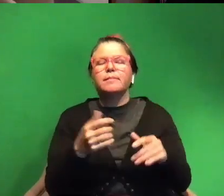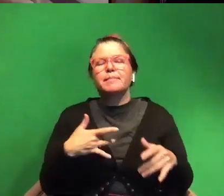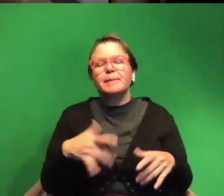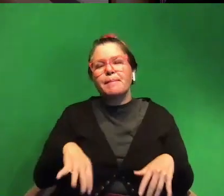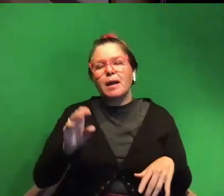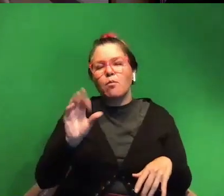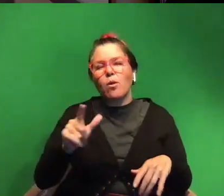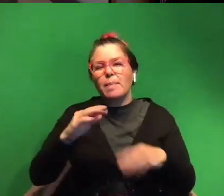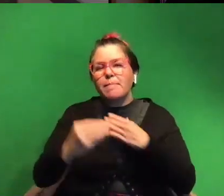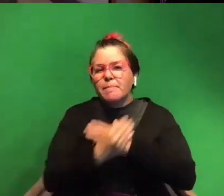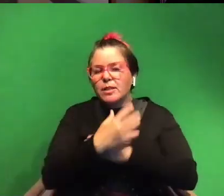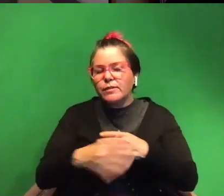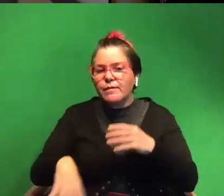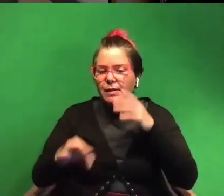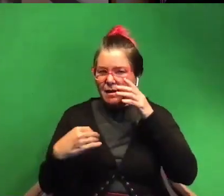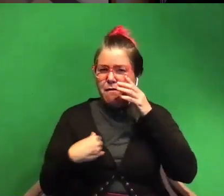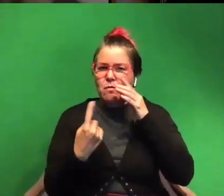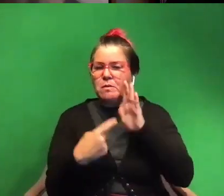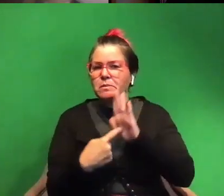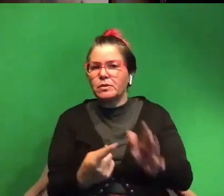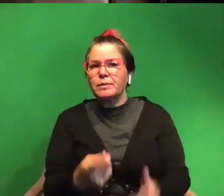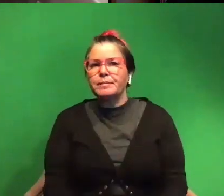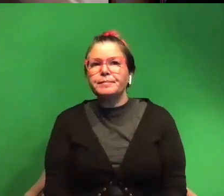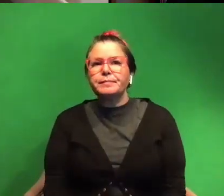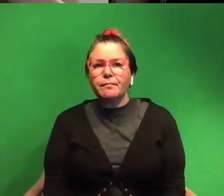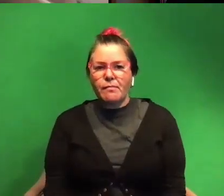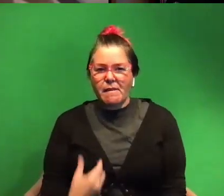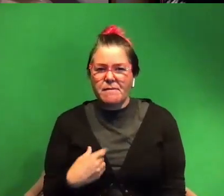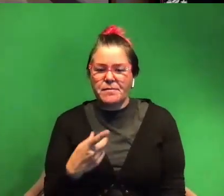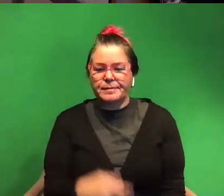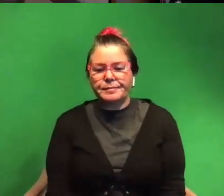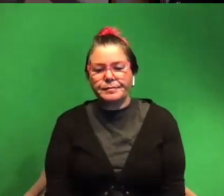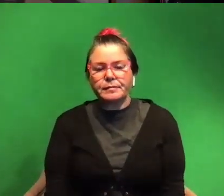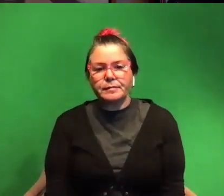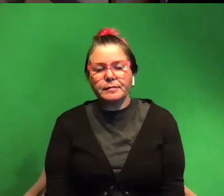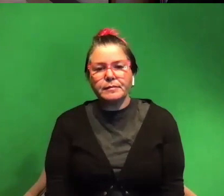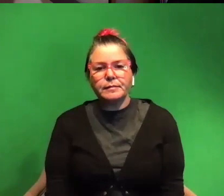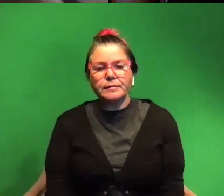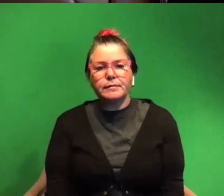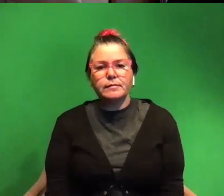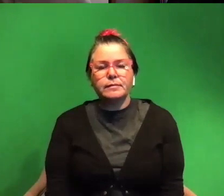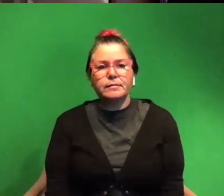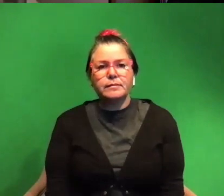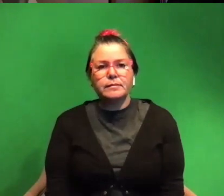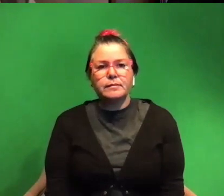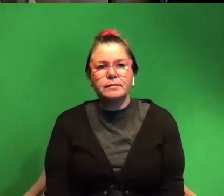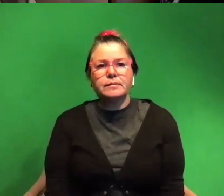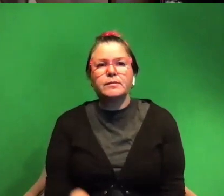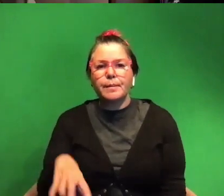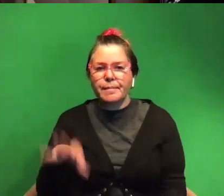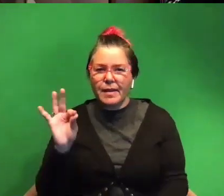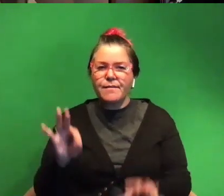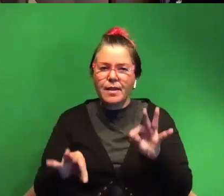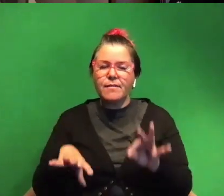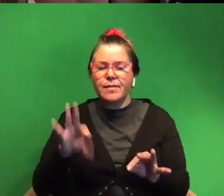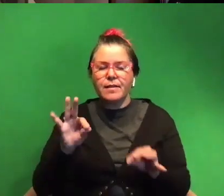on the beach, in fact, here at my desk, I have some, right? Pull some of these guys out. So we pick up corals on the reef,